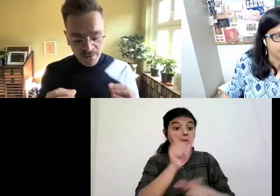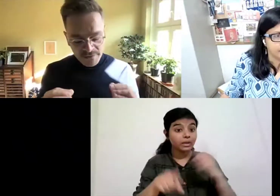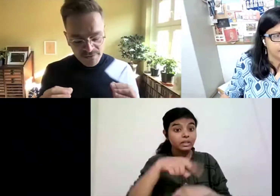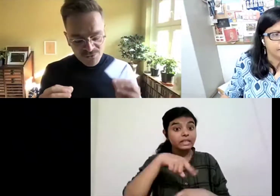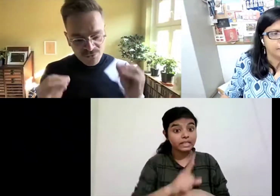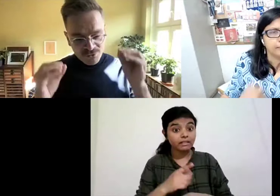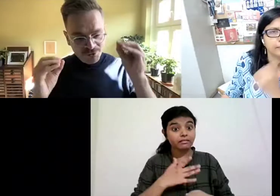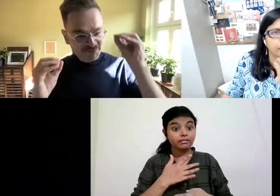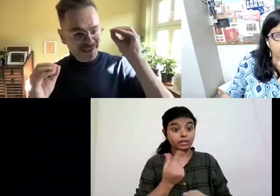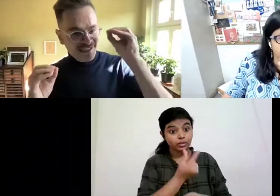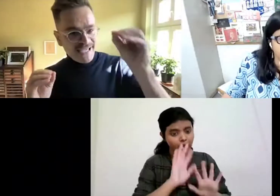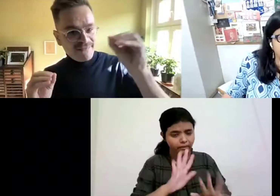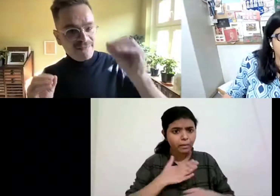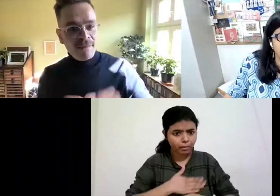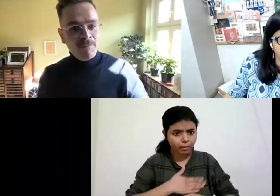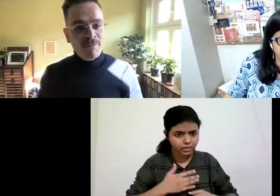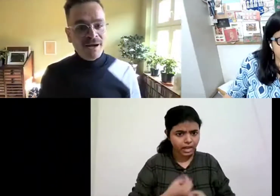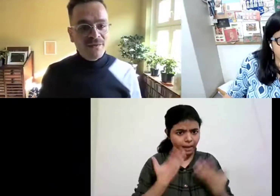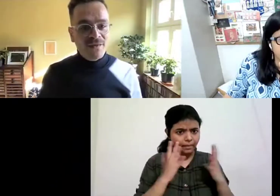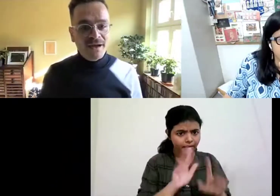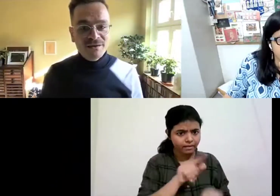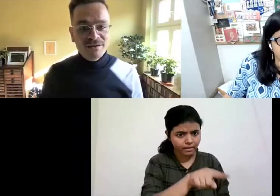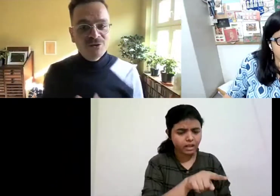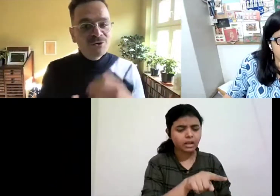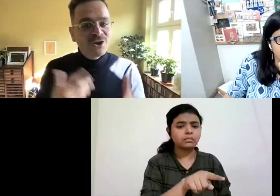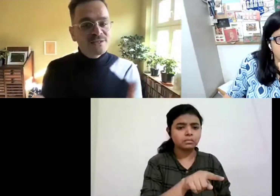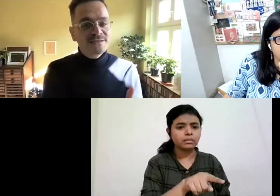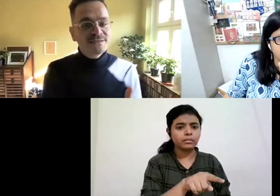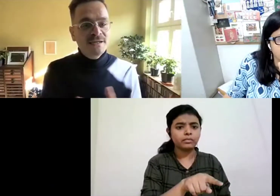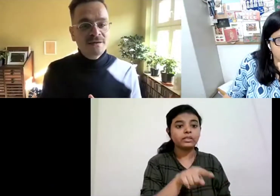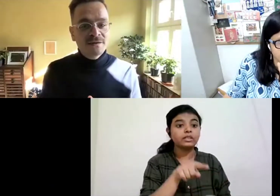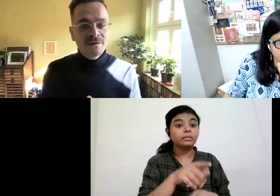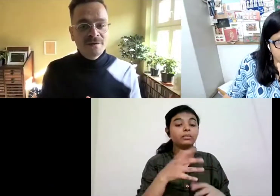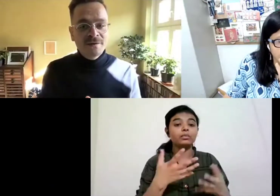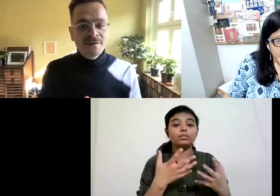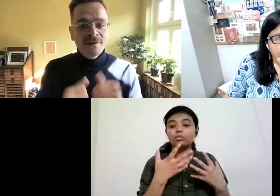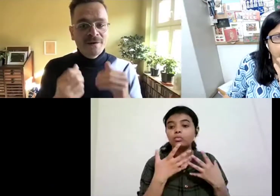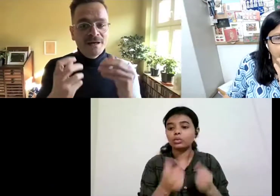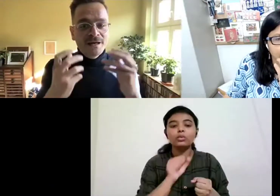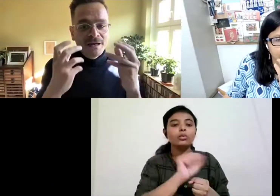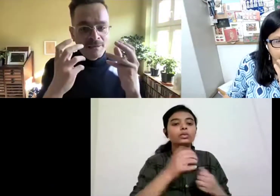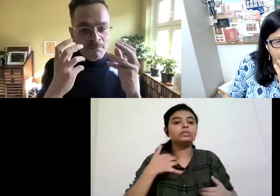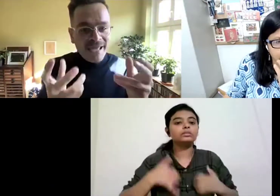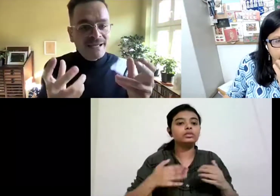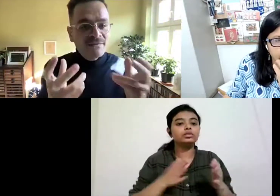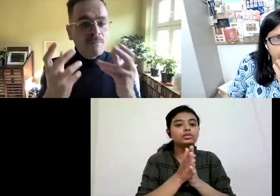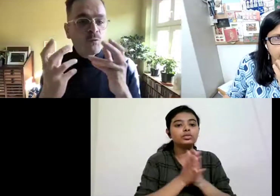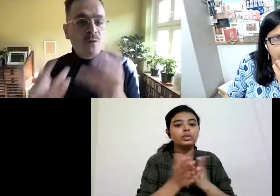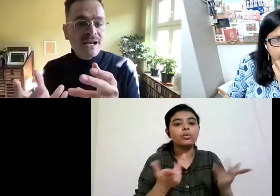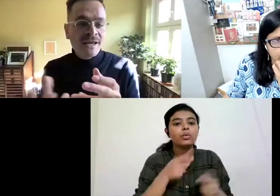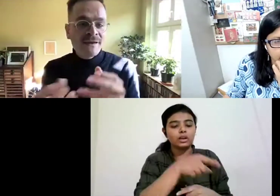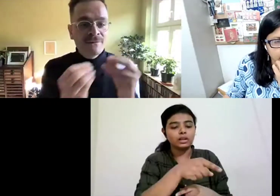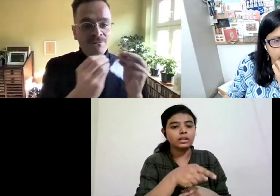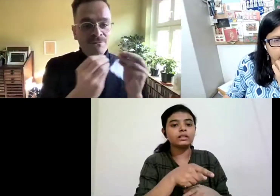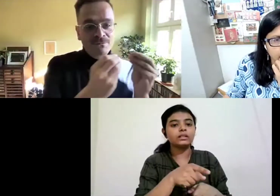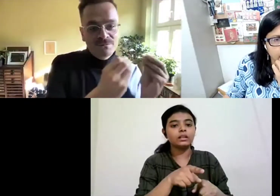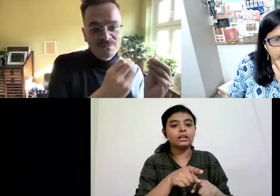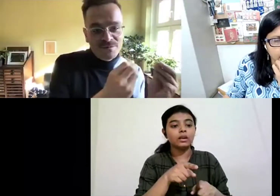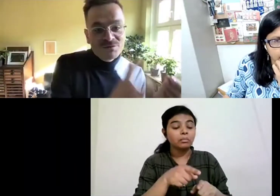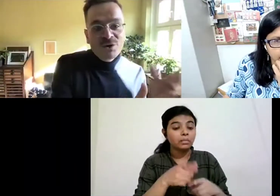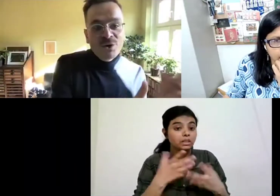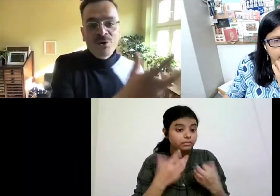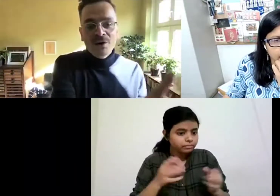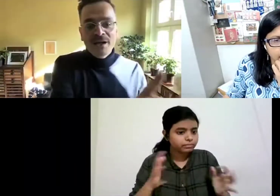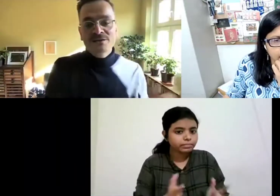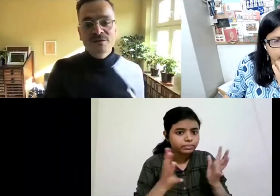I want to get them by their curiosity, making them willing